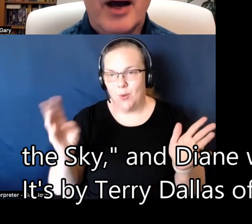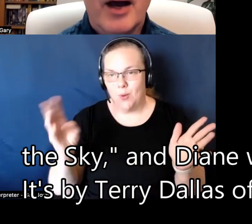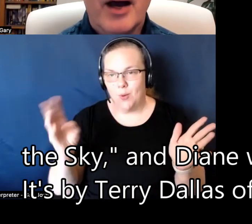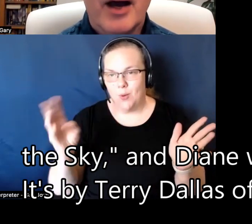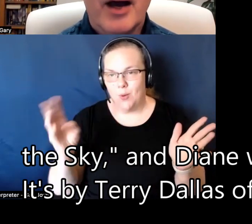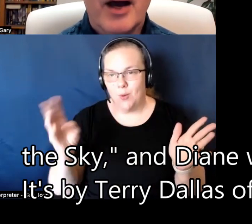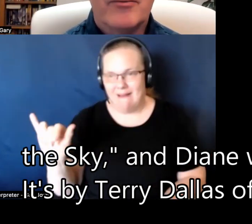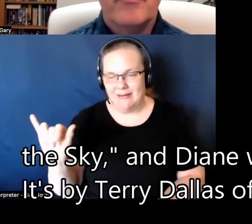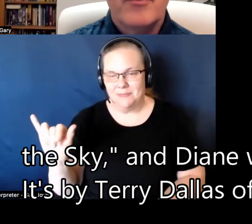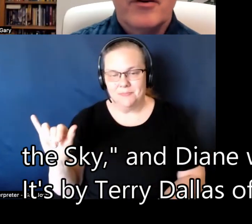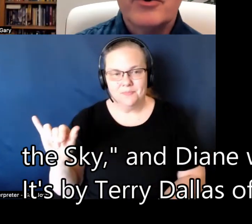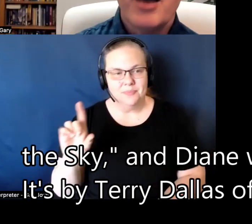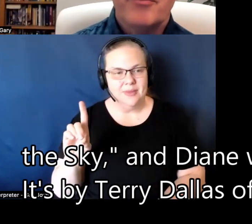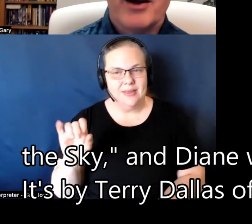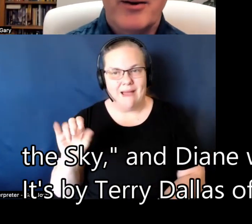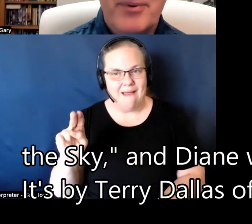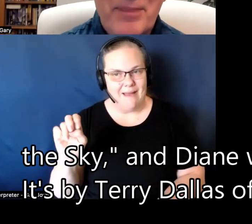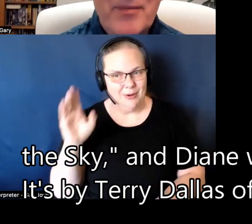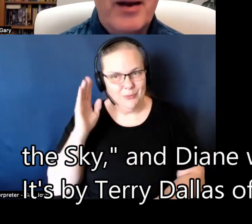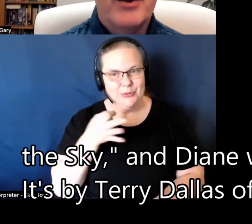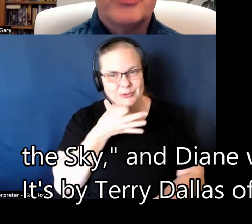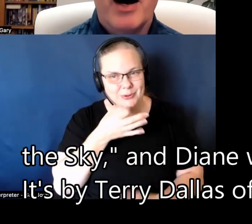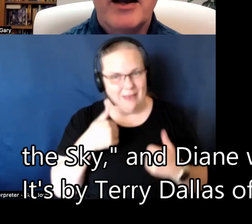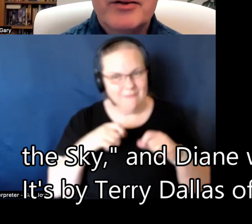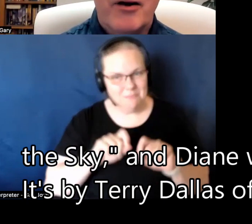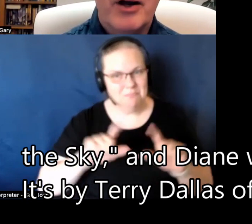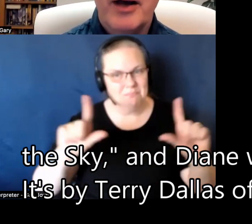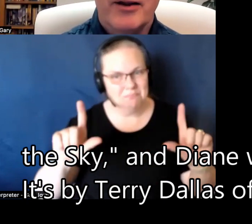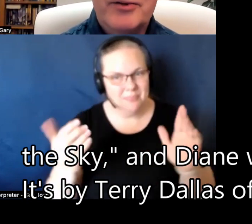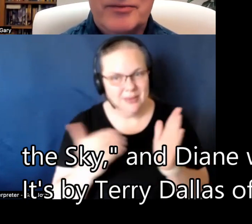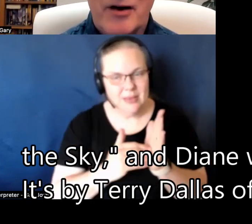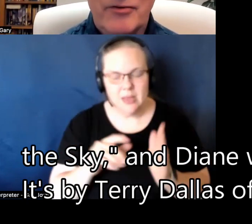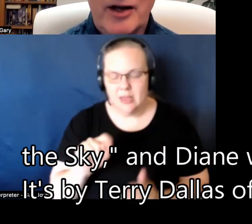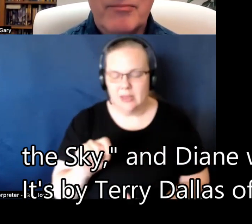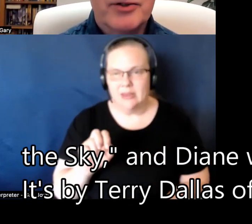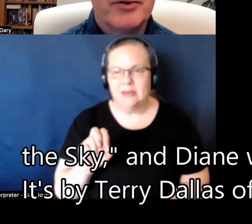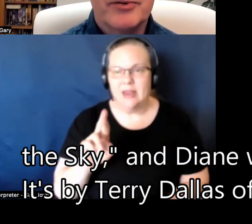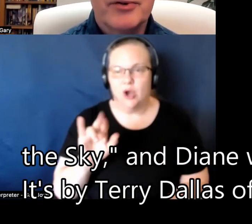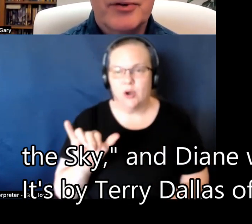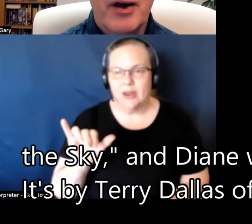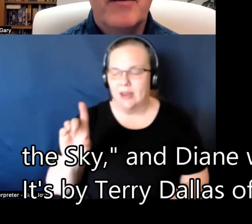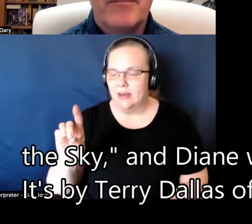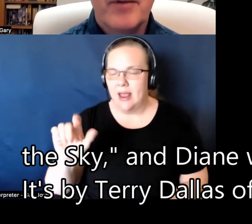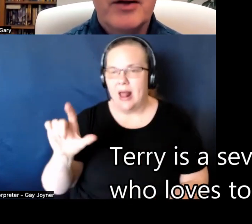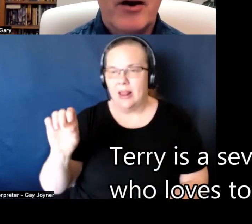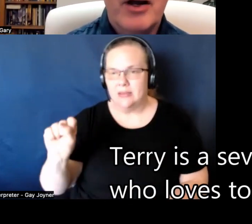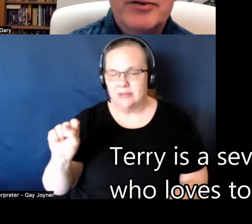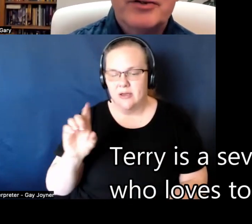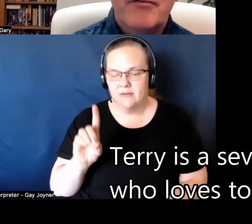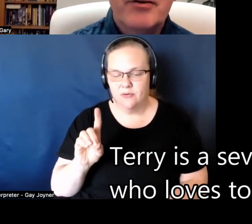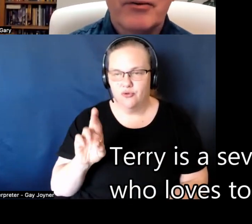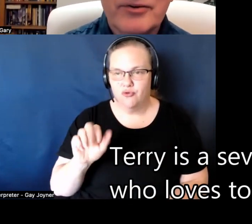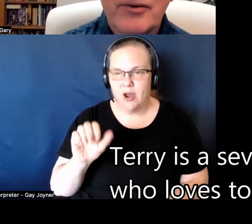And Diane will soon have it back up. It's by Terry Dallas of Dracut, Massachusetts. Terry